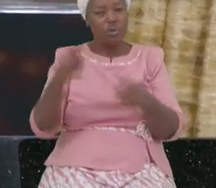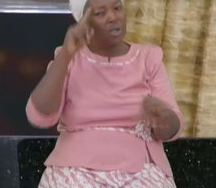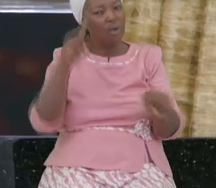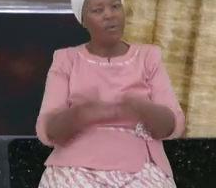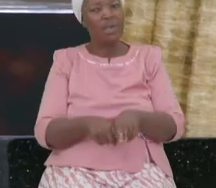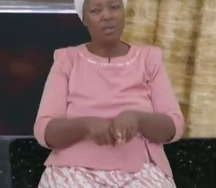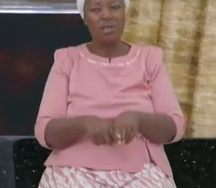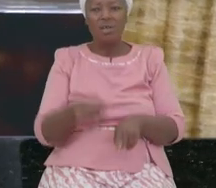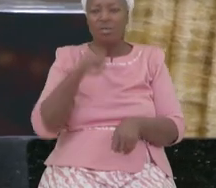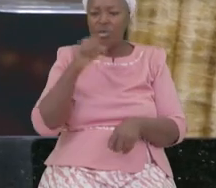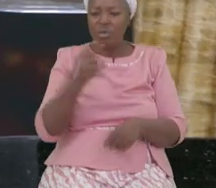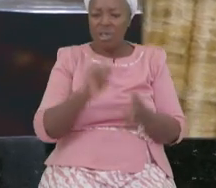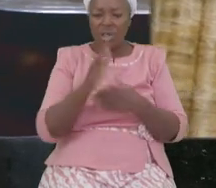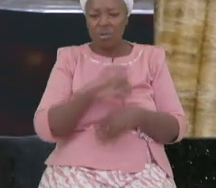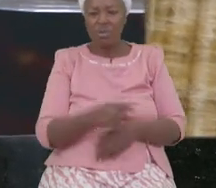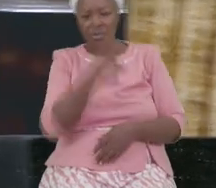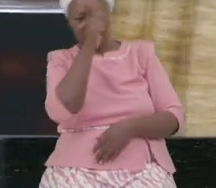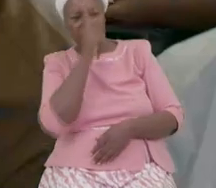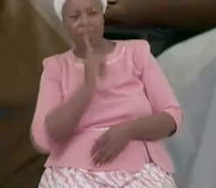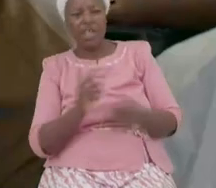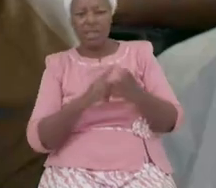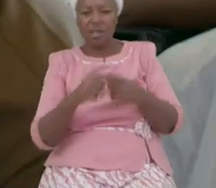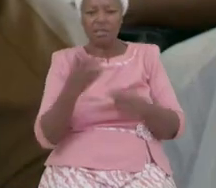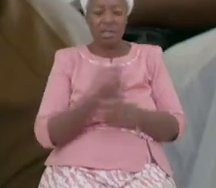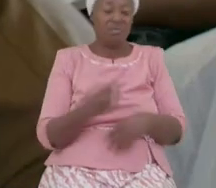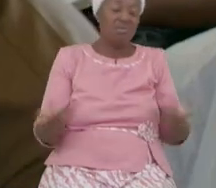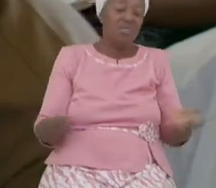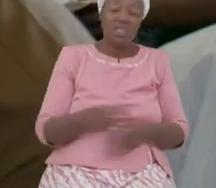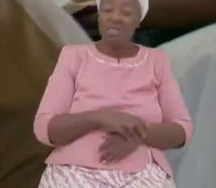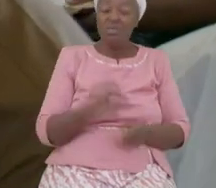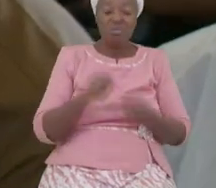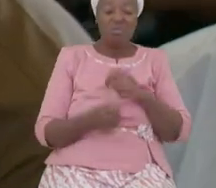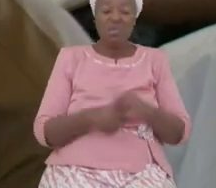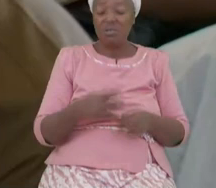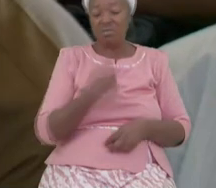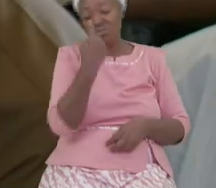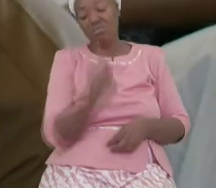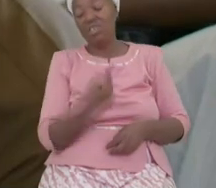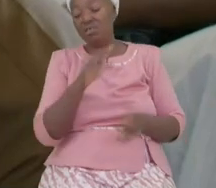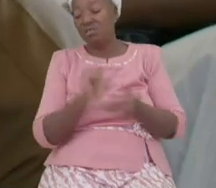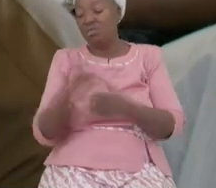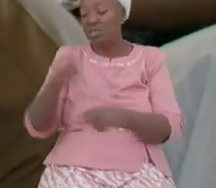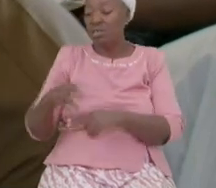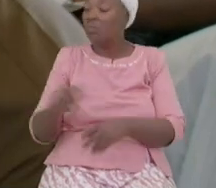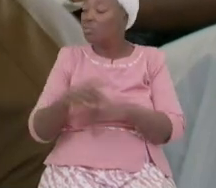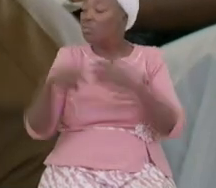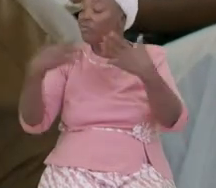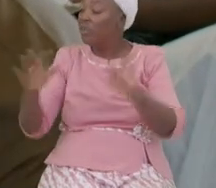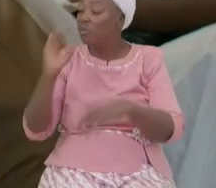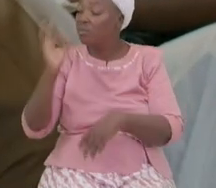covenant. Nobody was passive. Nobody just said, okay, go ahead and, you know, finish the preaching. And when you're finished, I'm